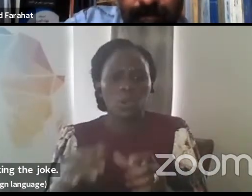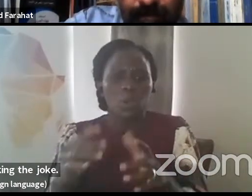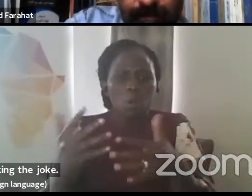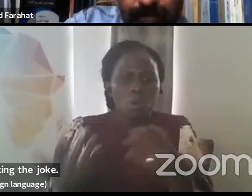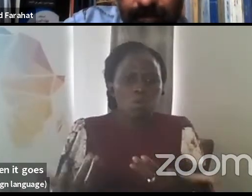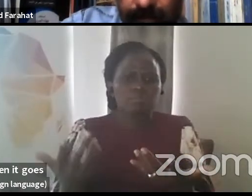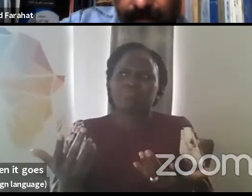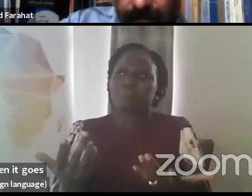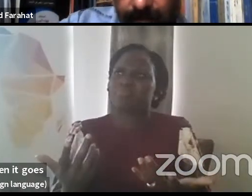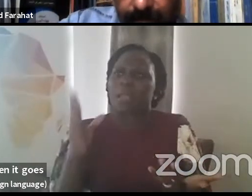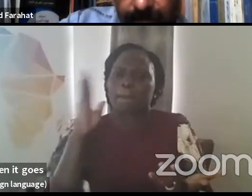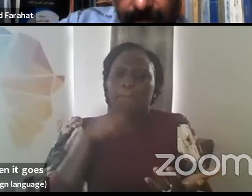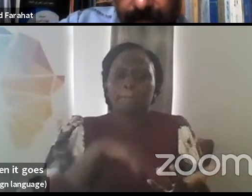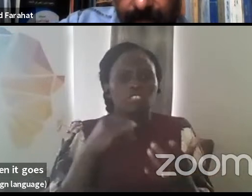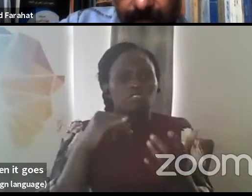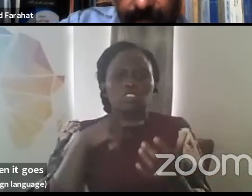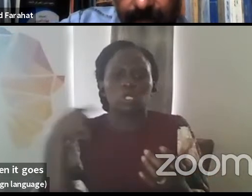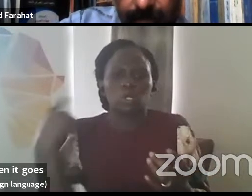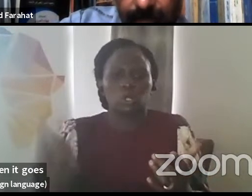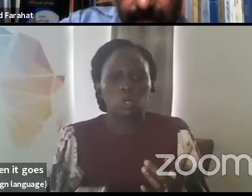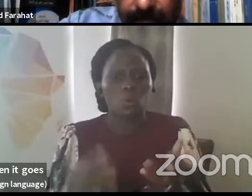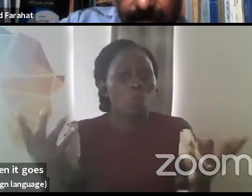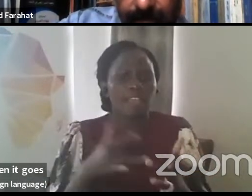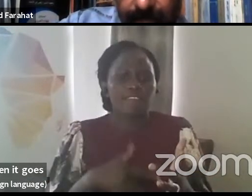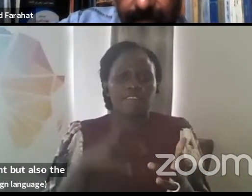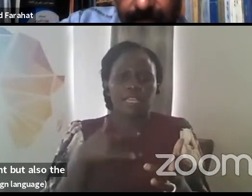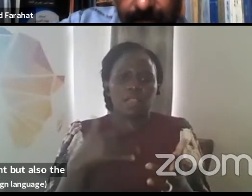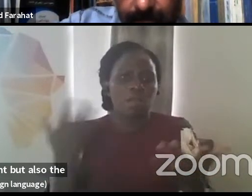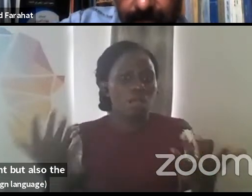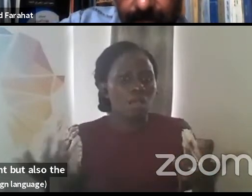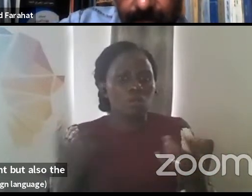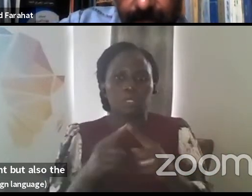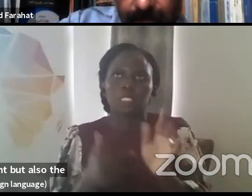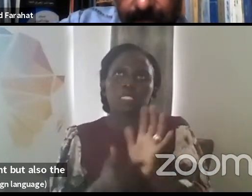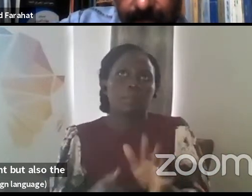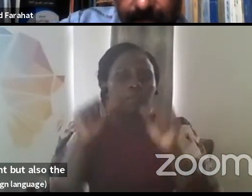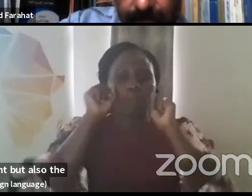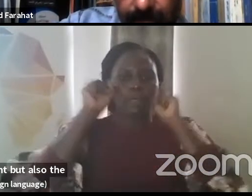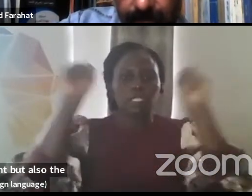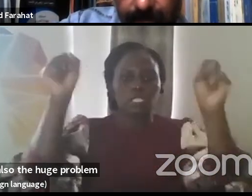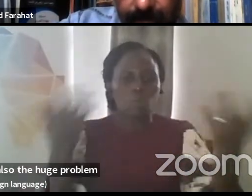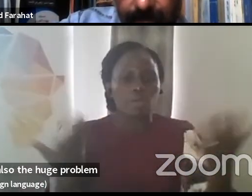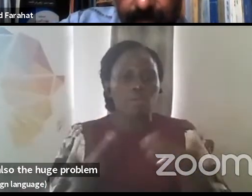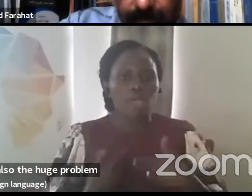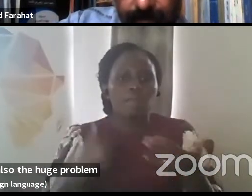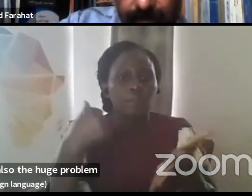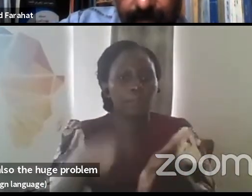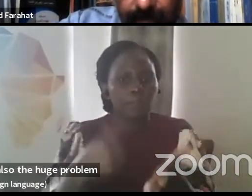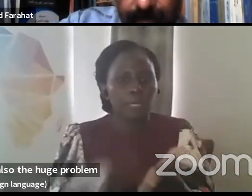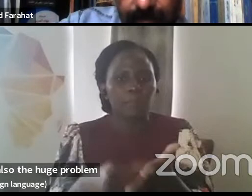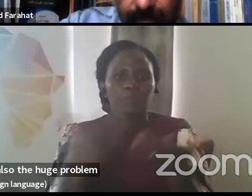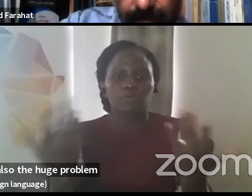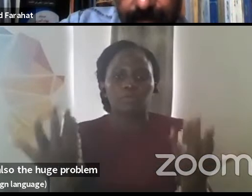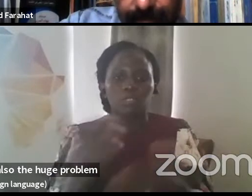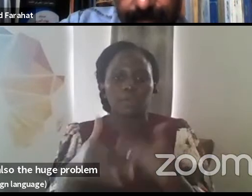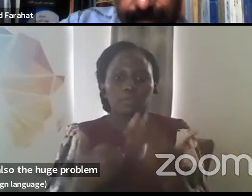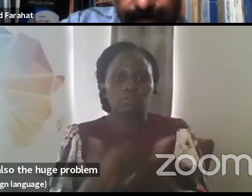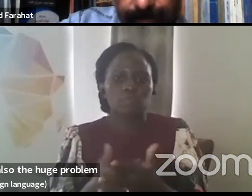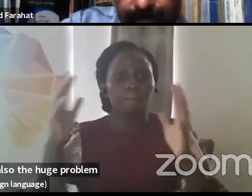when it comes to the president, but also the huge problem or the huge sensitivity of religion in our